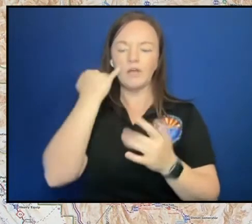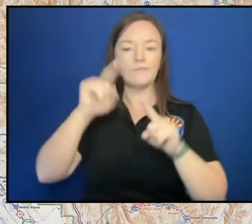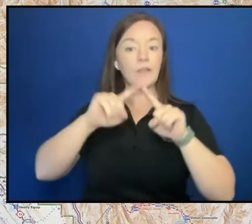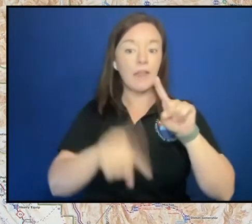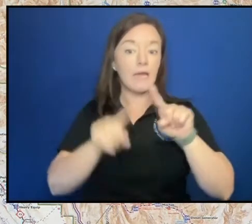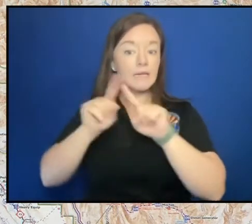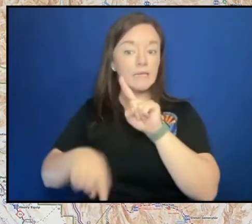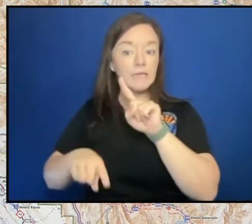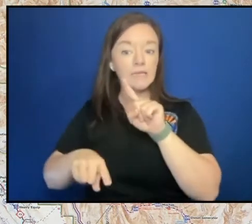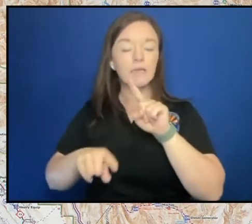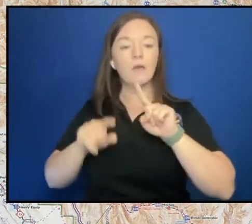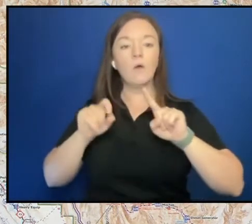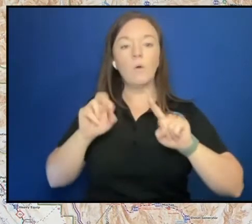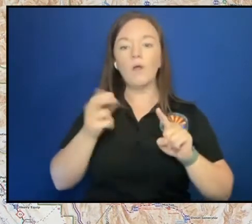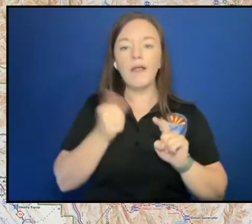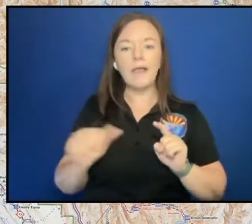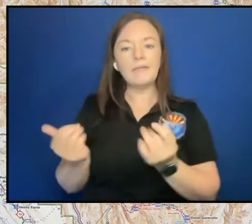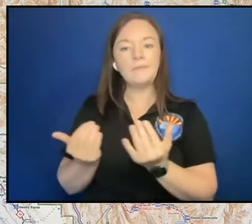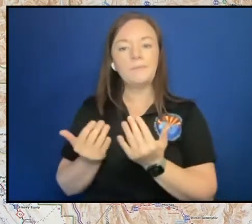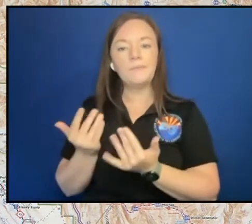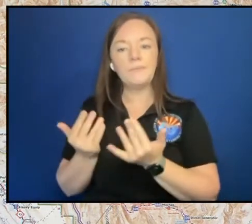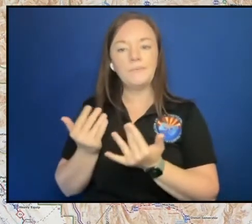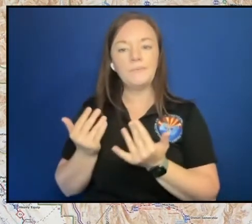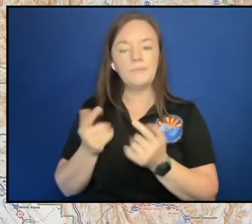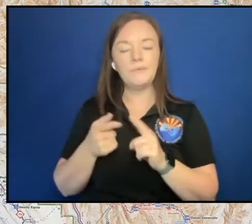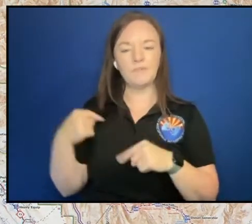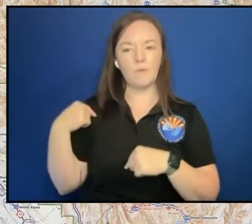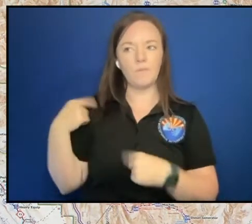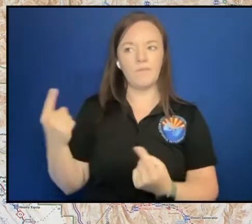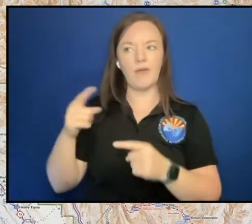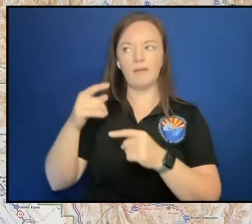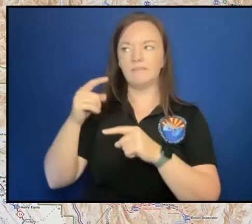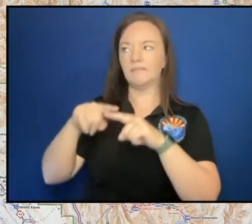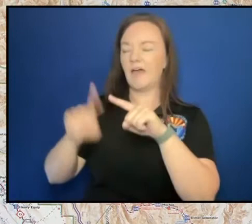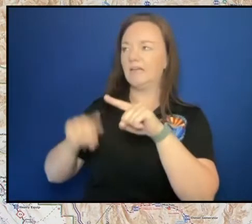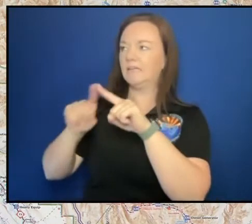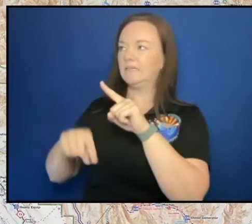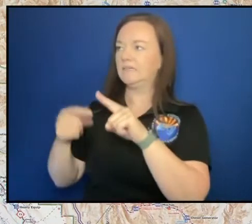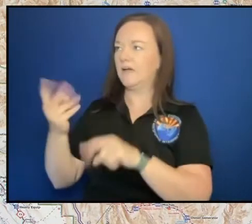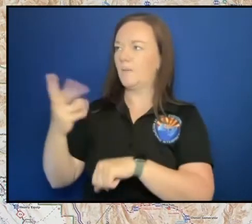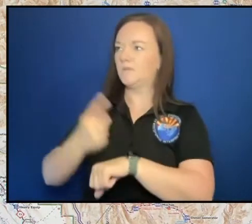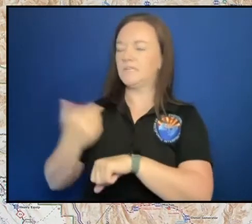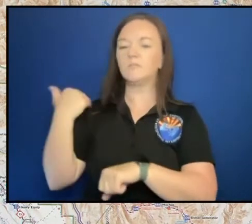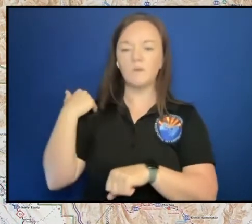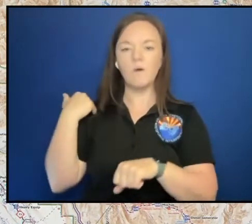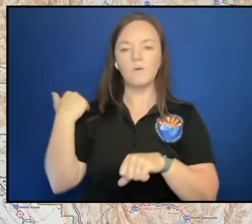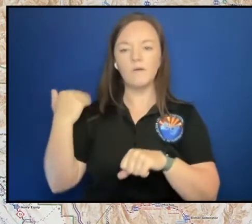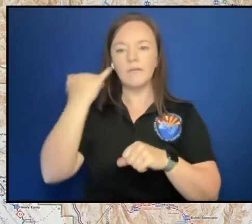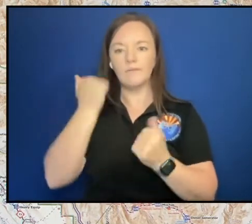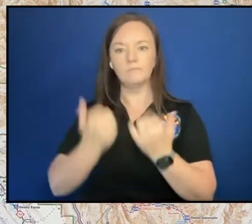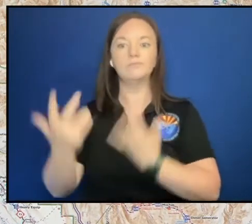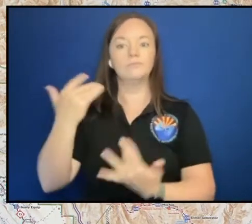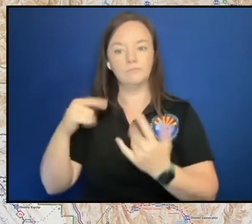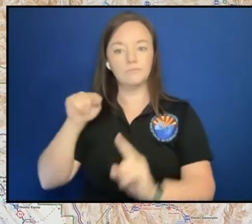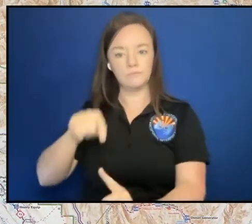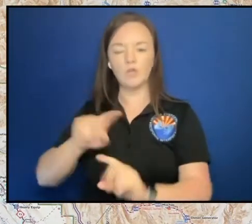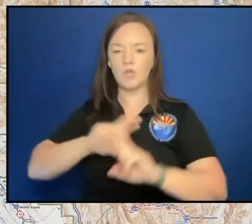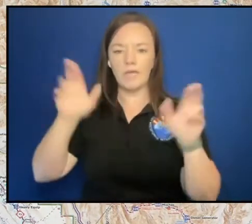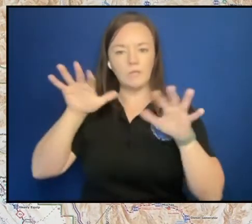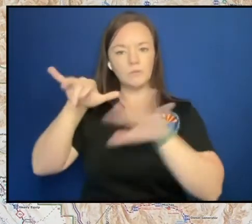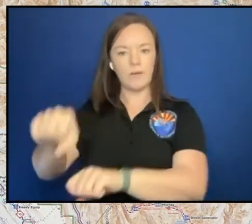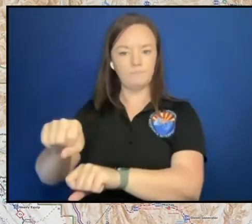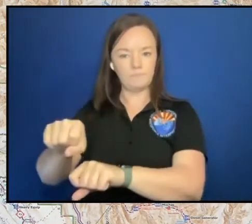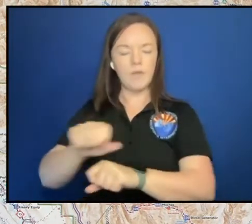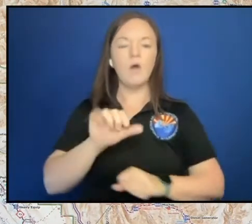fires, any sleepers from the last, from the lightning we had a couple days ago, and also to bolster that